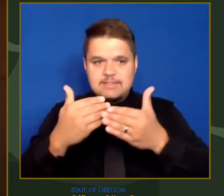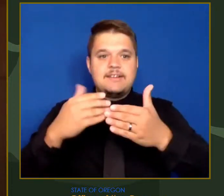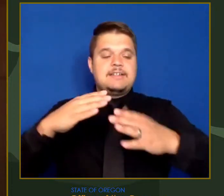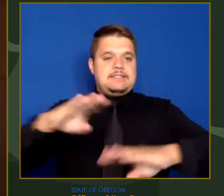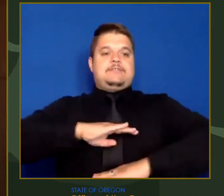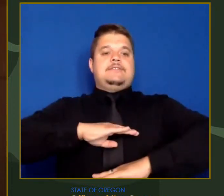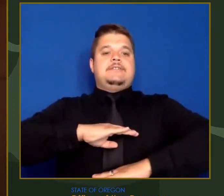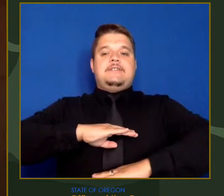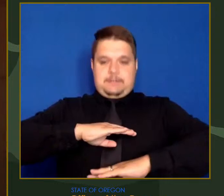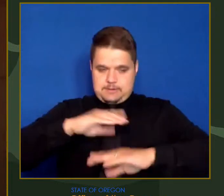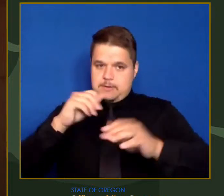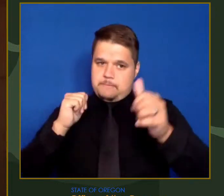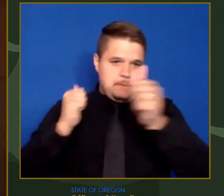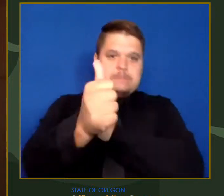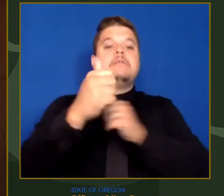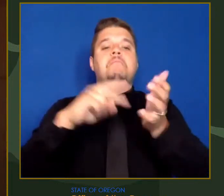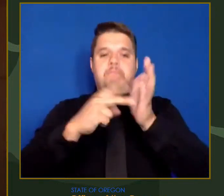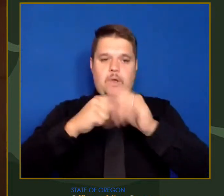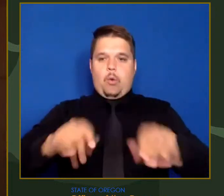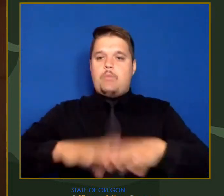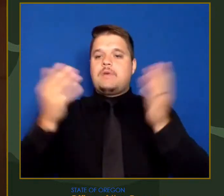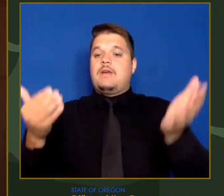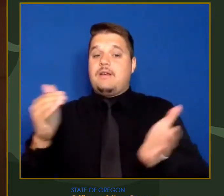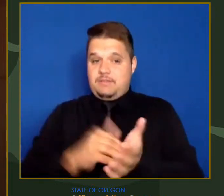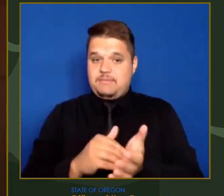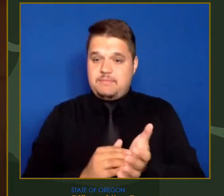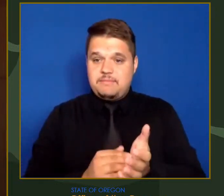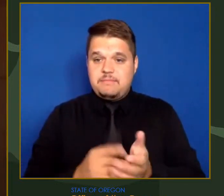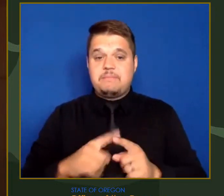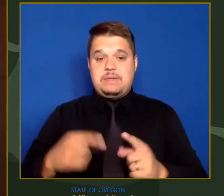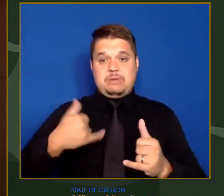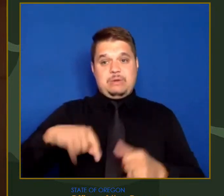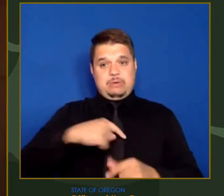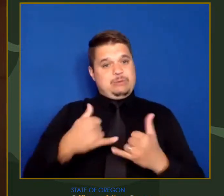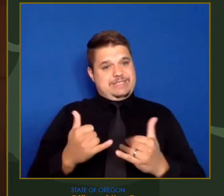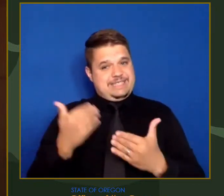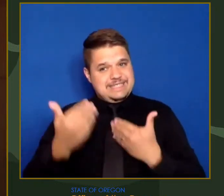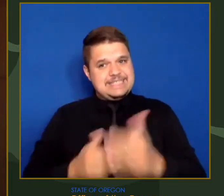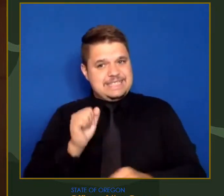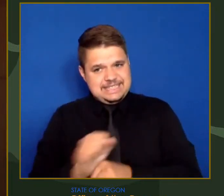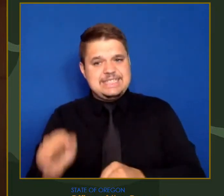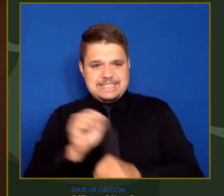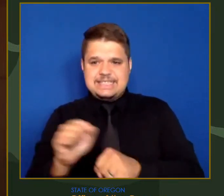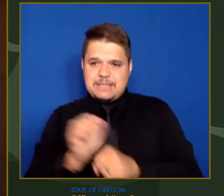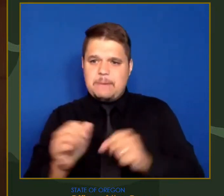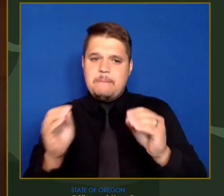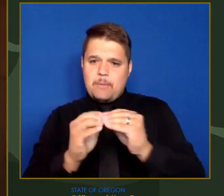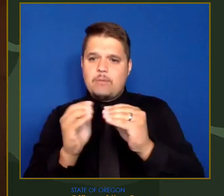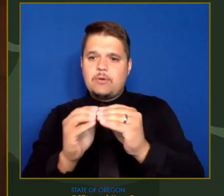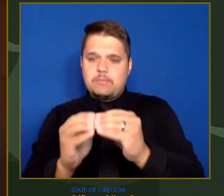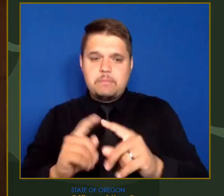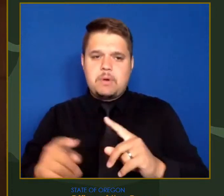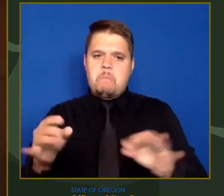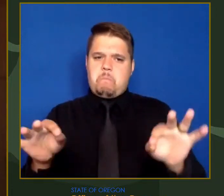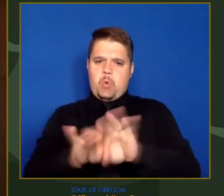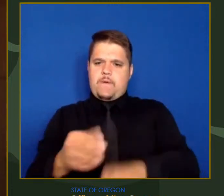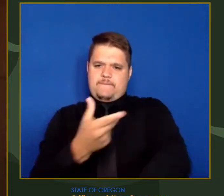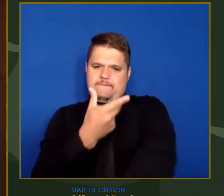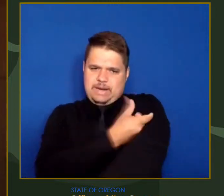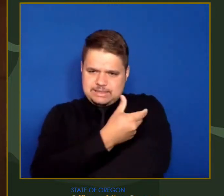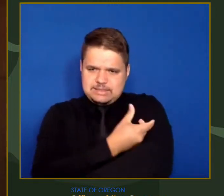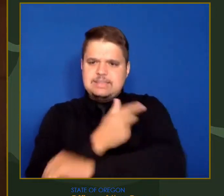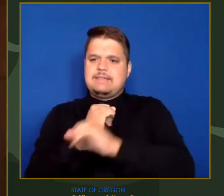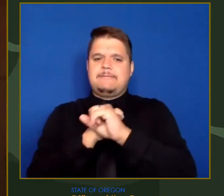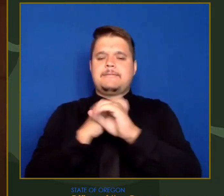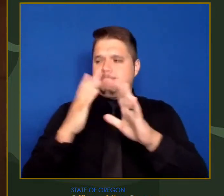yet, there may be some health and safety measures that need to stay in place in these types of educational